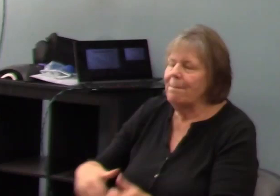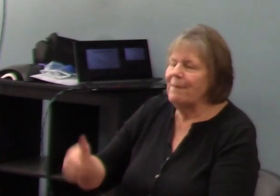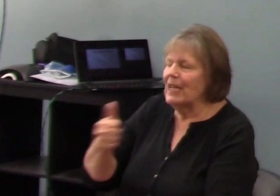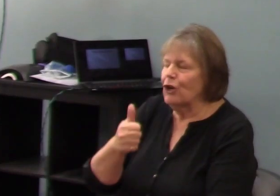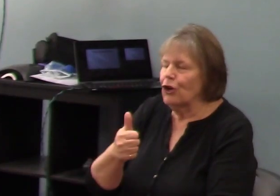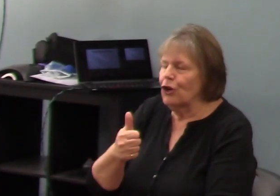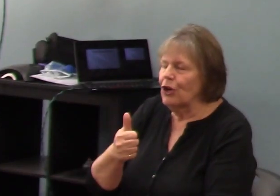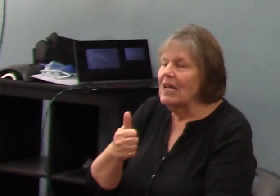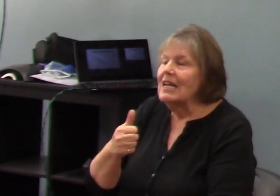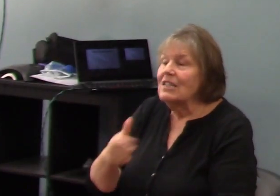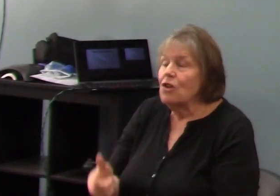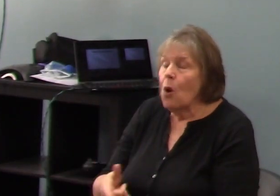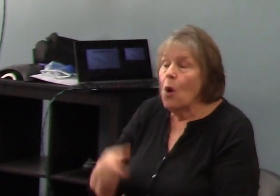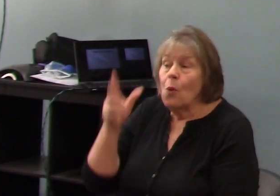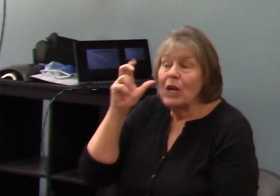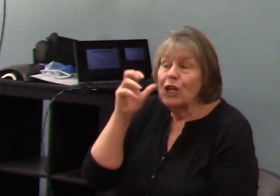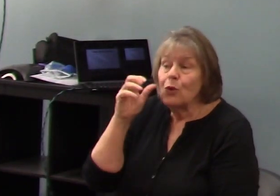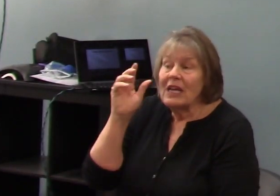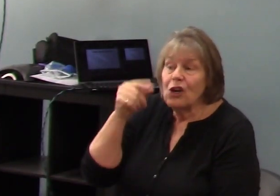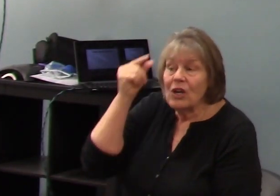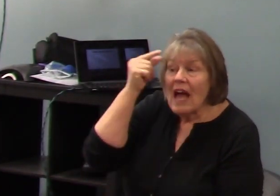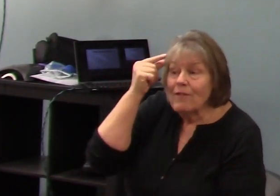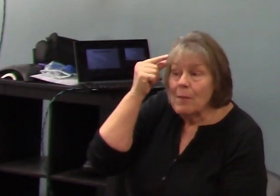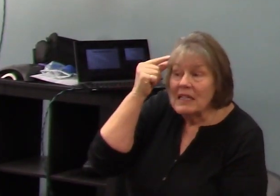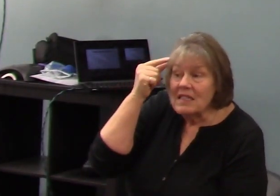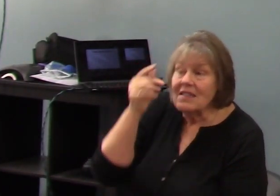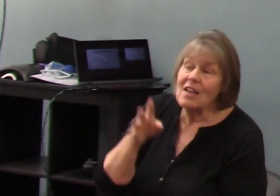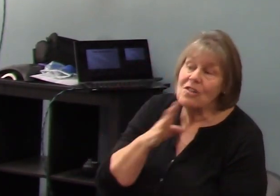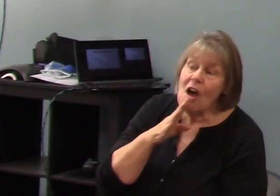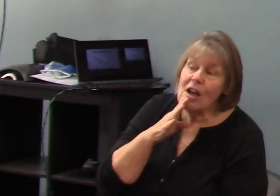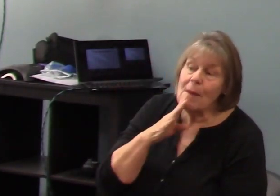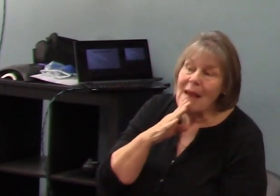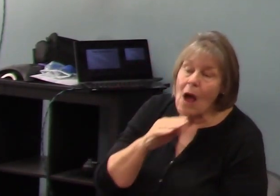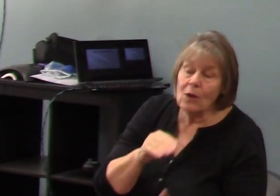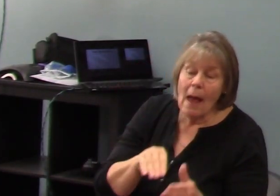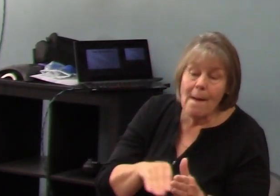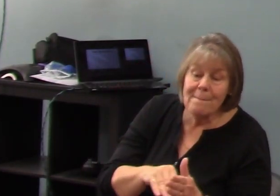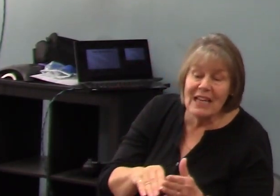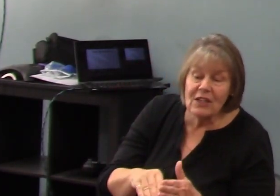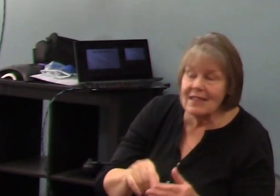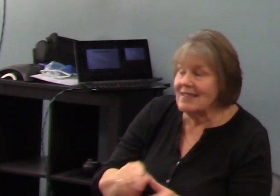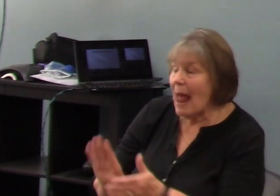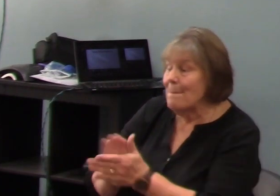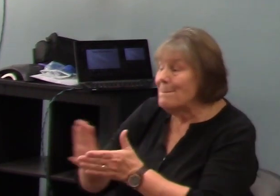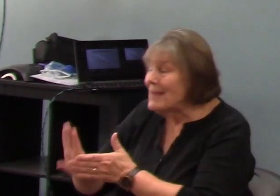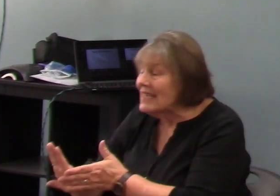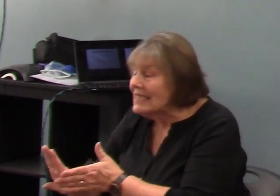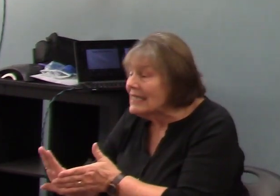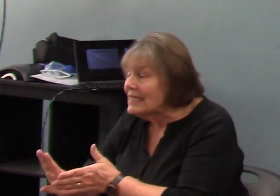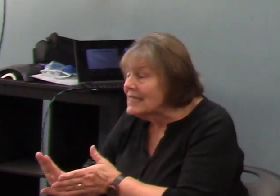So when you hear governments talk about millions versus billions, they sound like the same number. They are not. Okay?